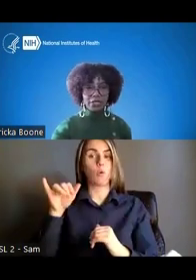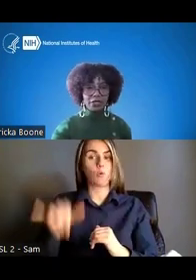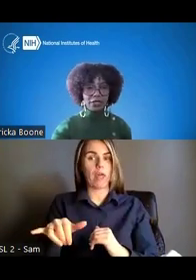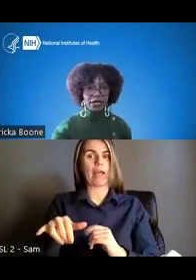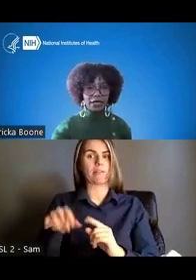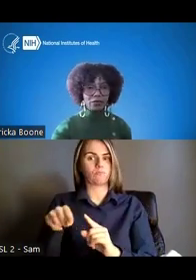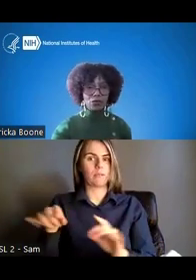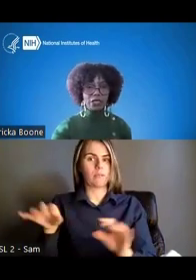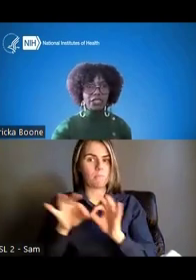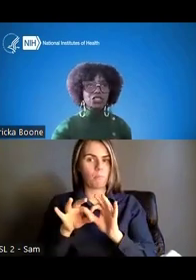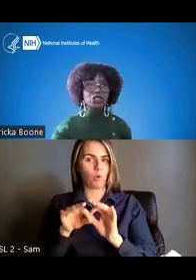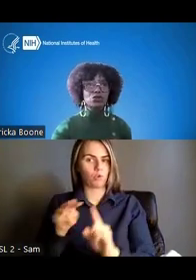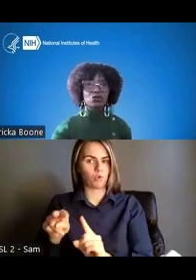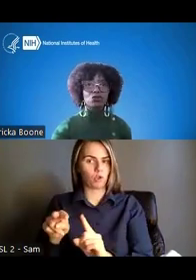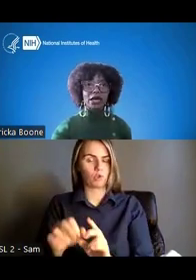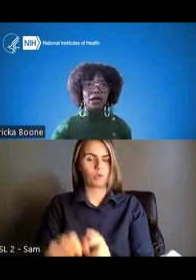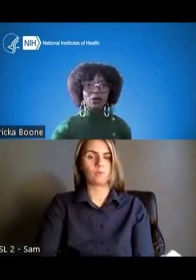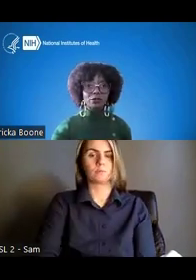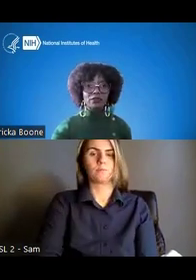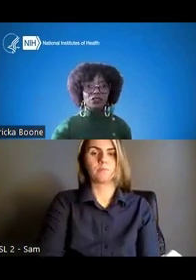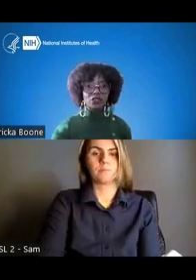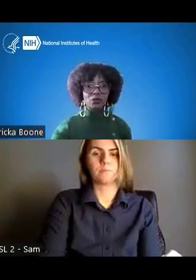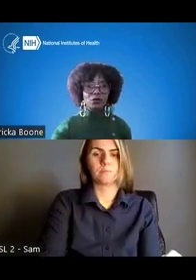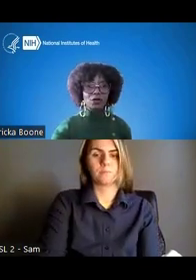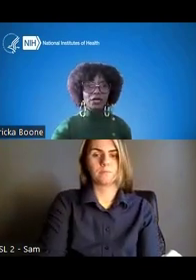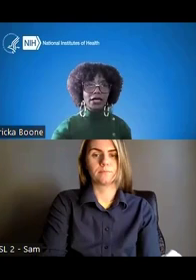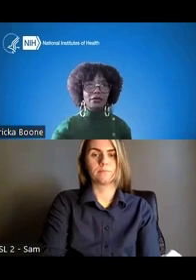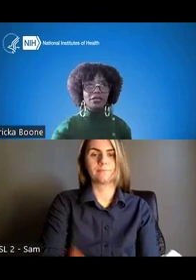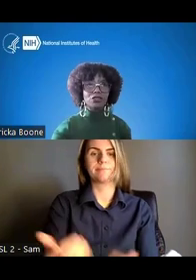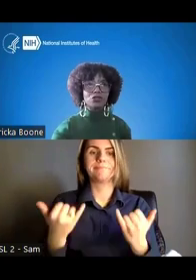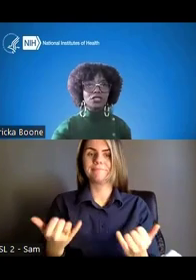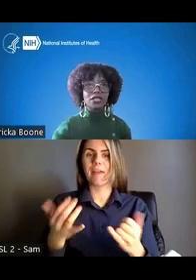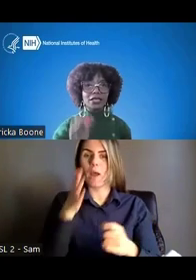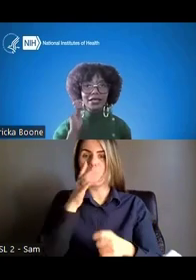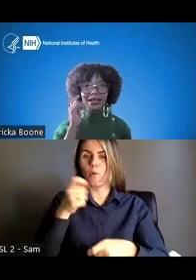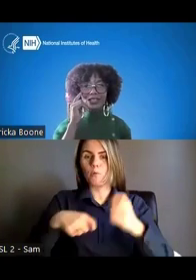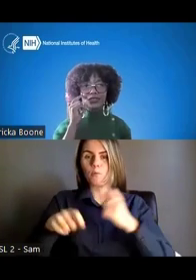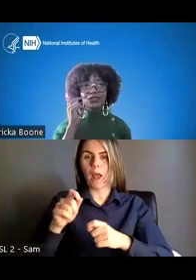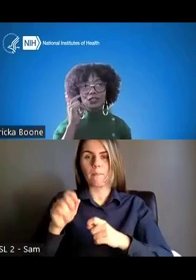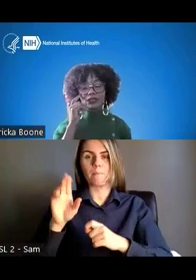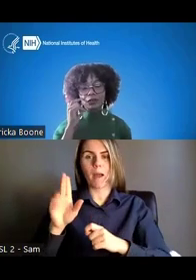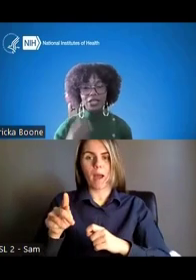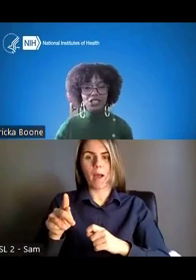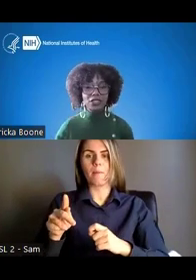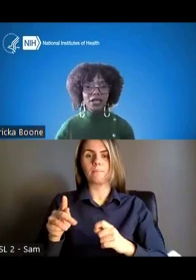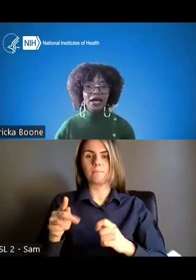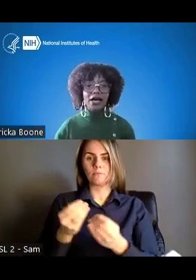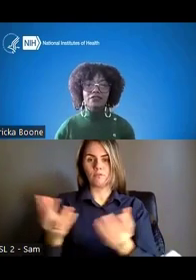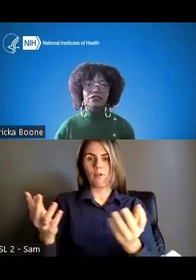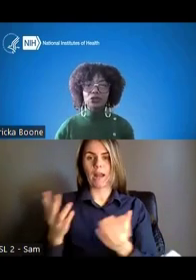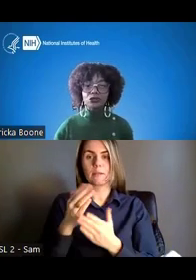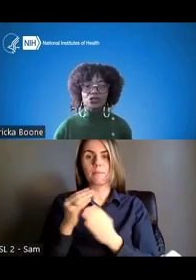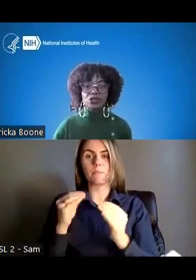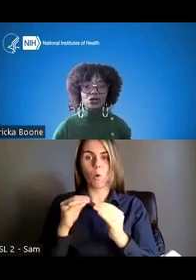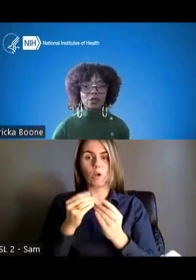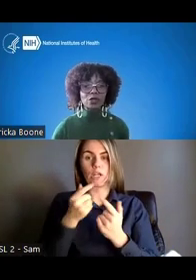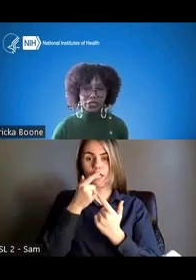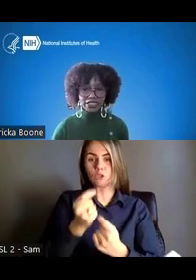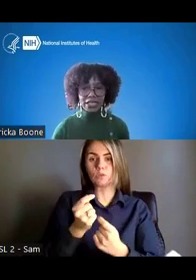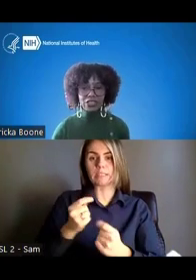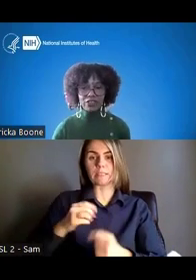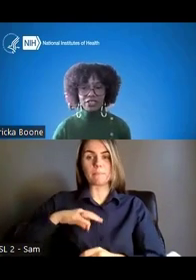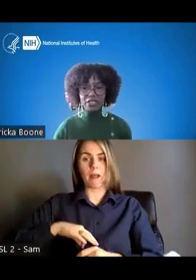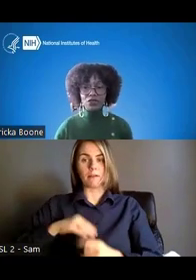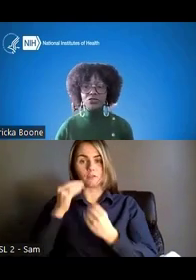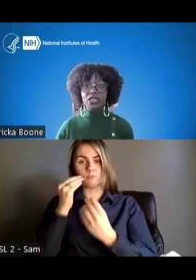So now I'm going to wrap up, give you some more interesting and useful information. I've used the term